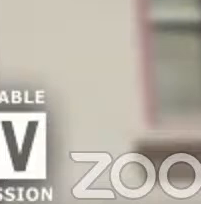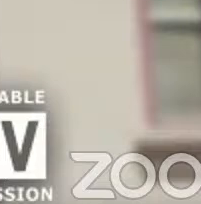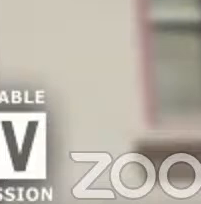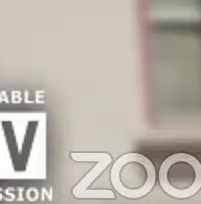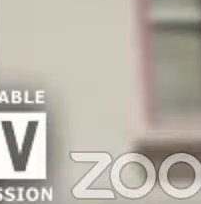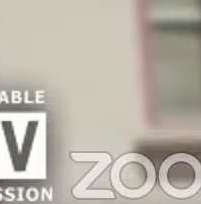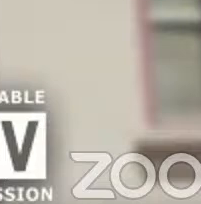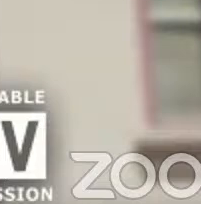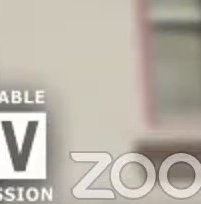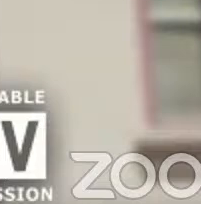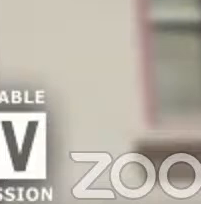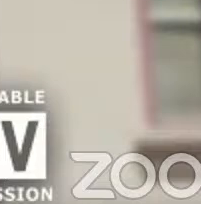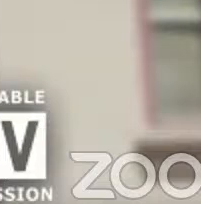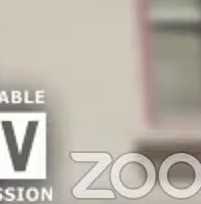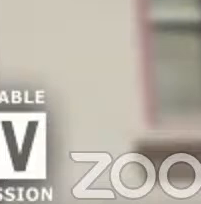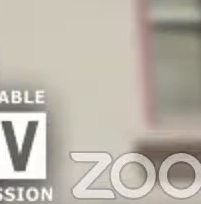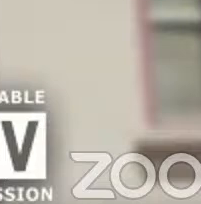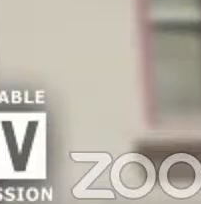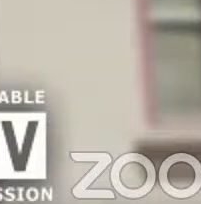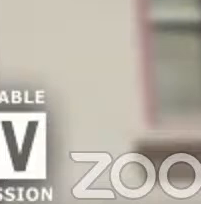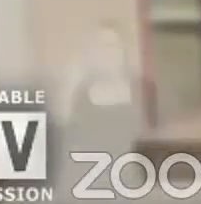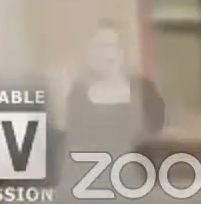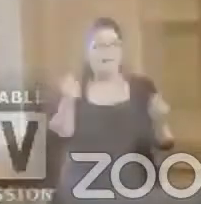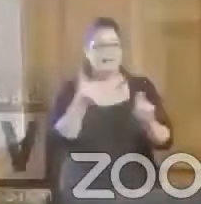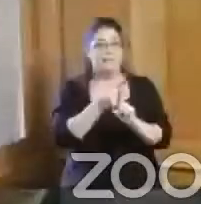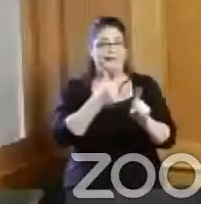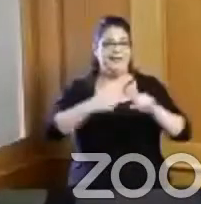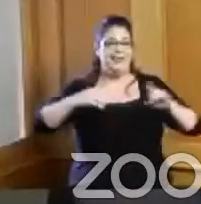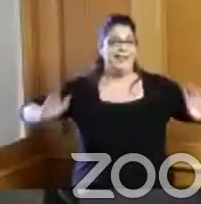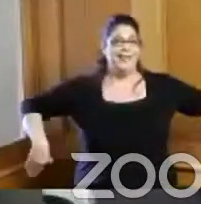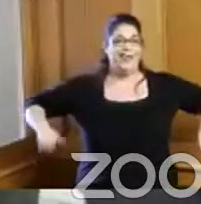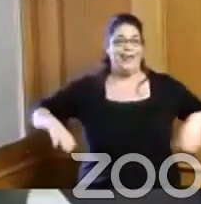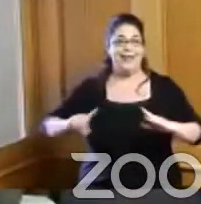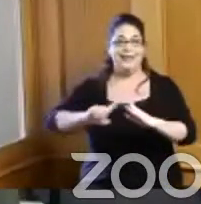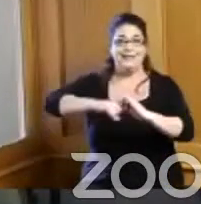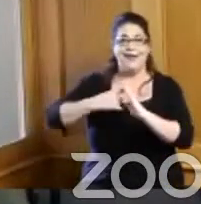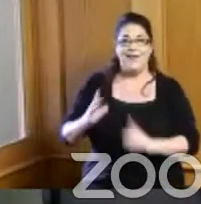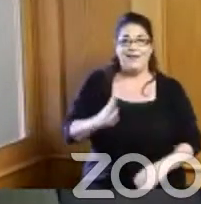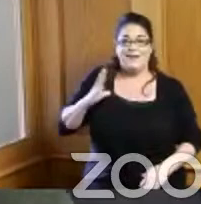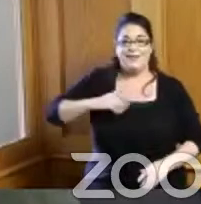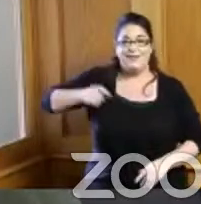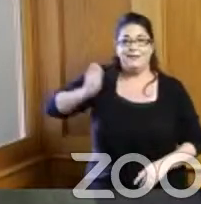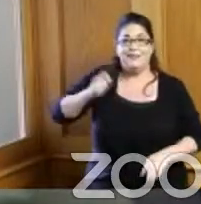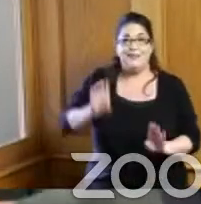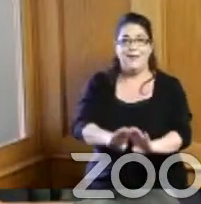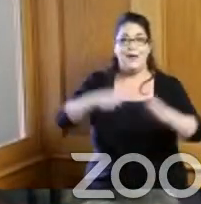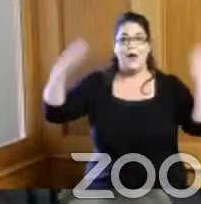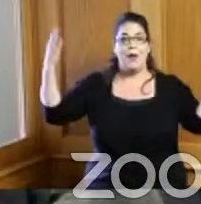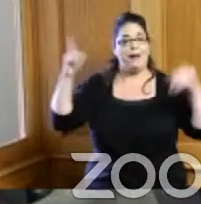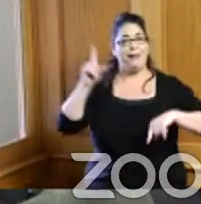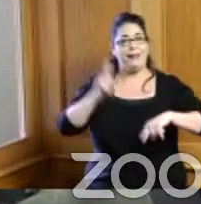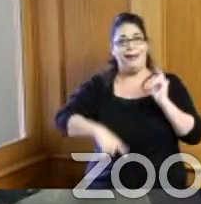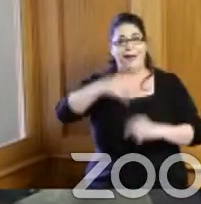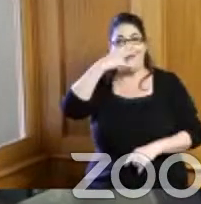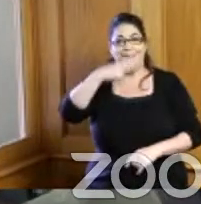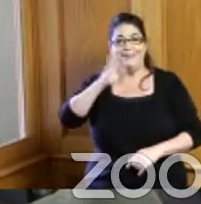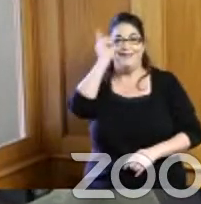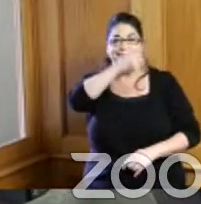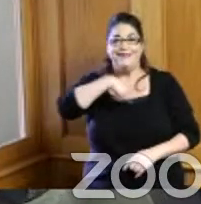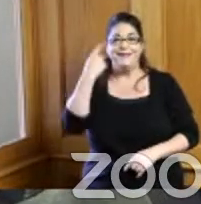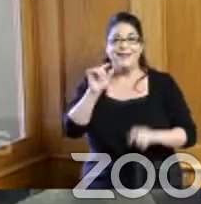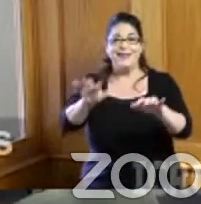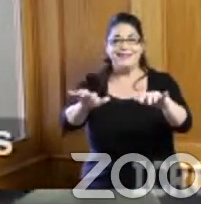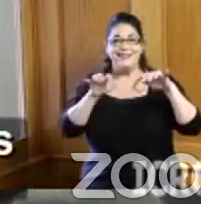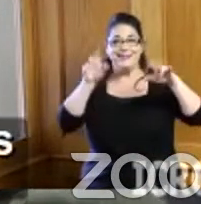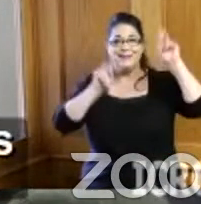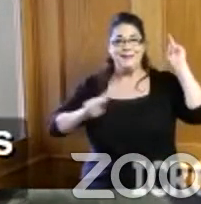Good. Good. We're going to officially get started in a minute, but I could not ignore these beautiful faces. We